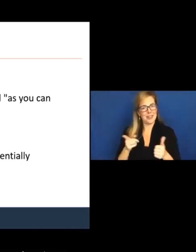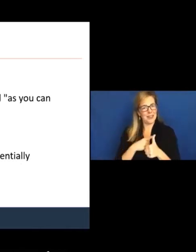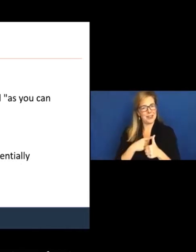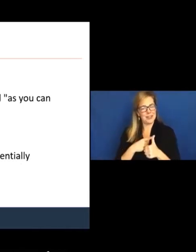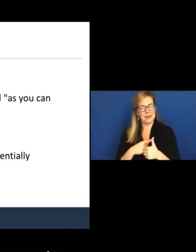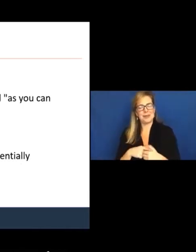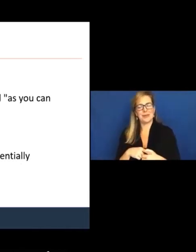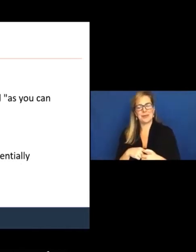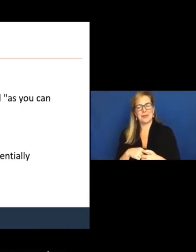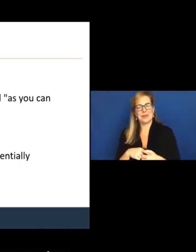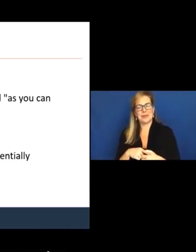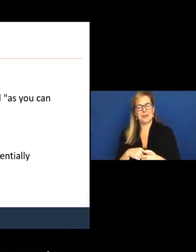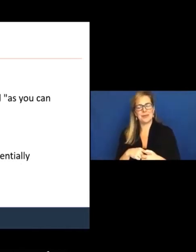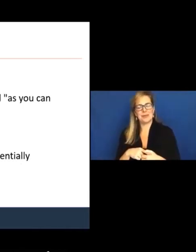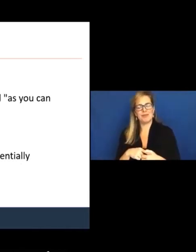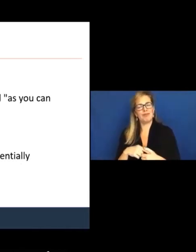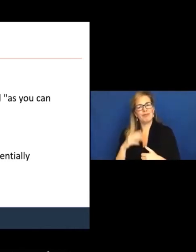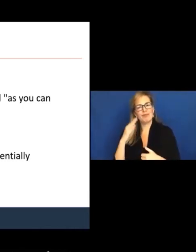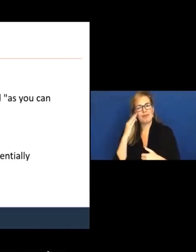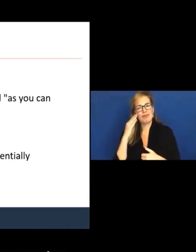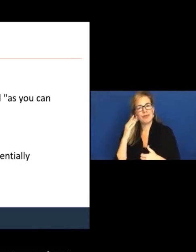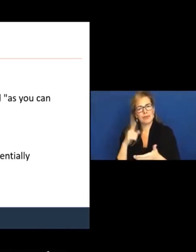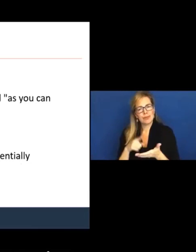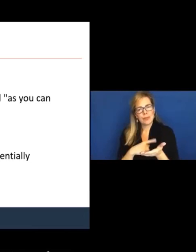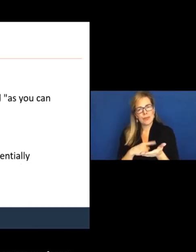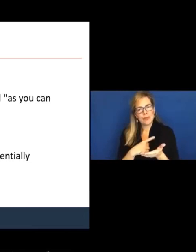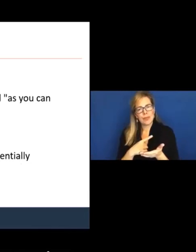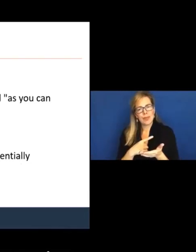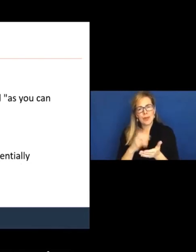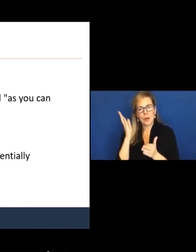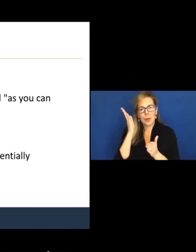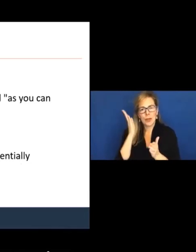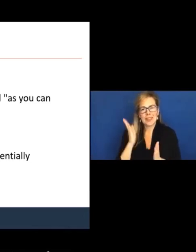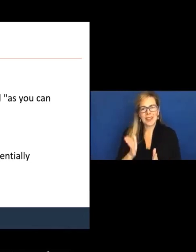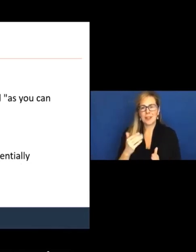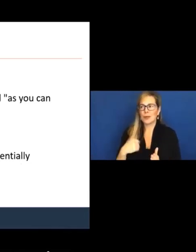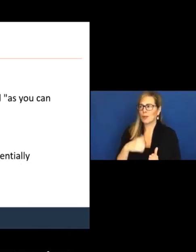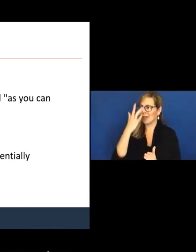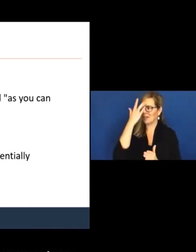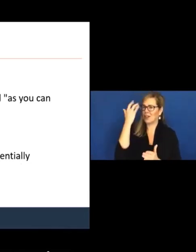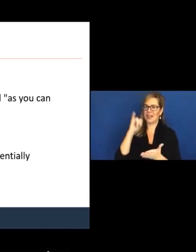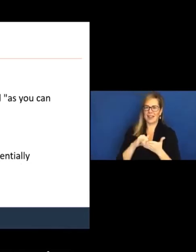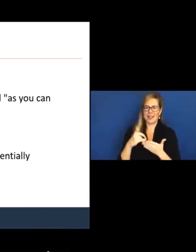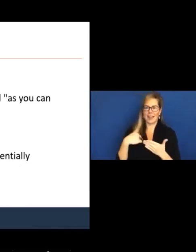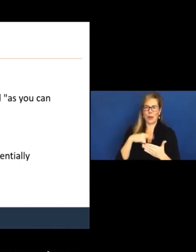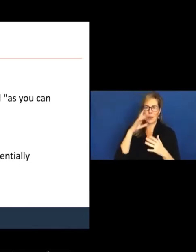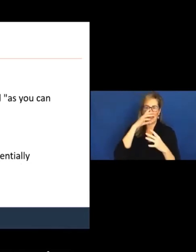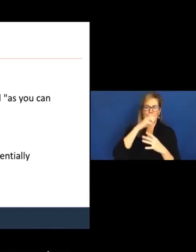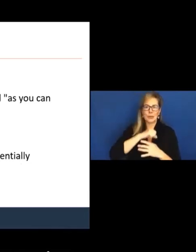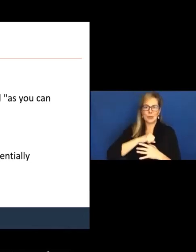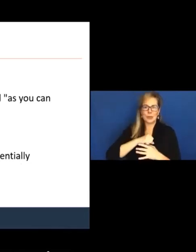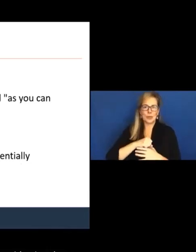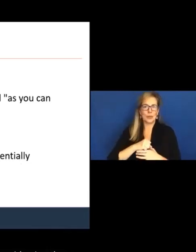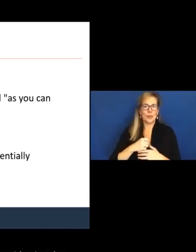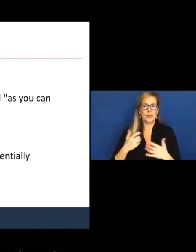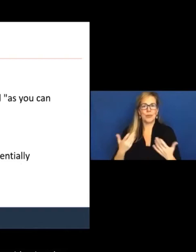But you know, sometimes as presenters, we forget this and we make assumptions about